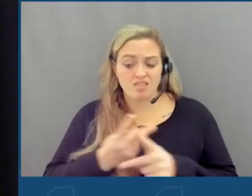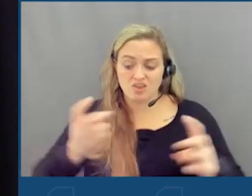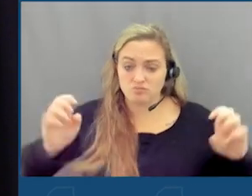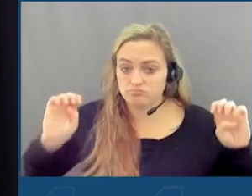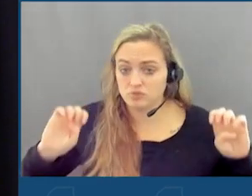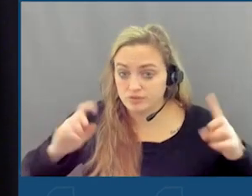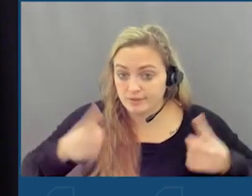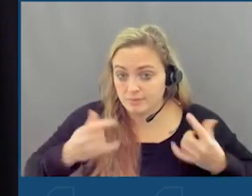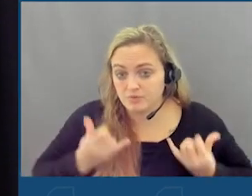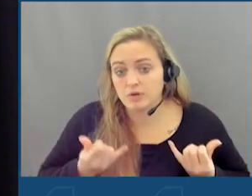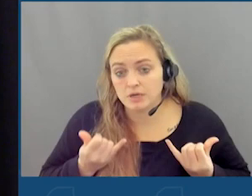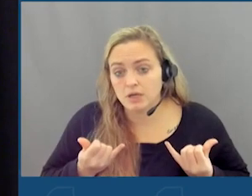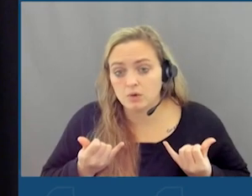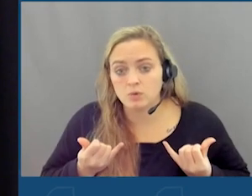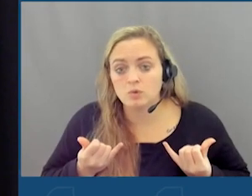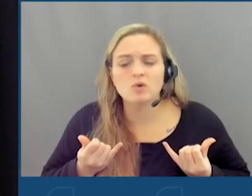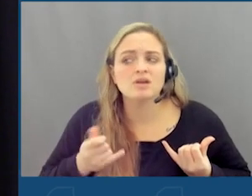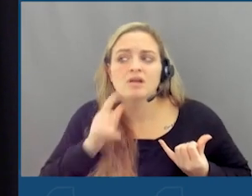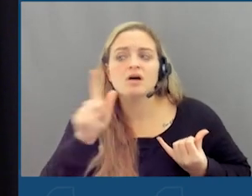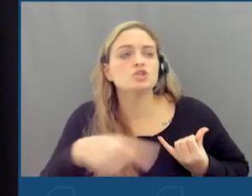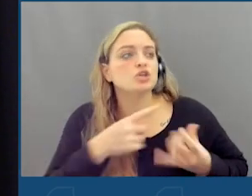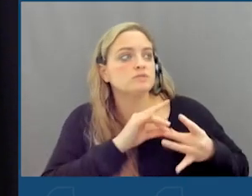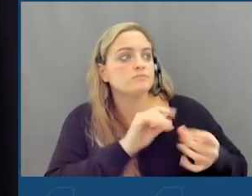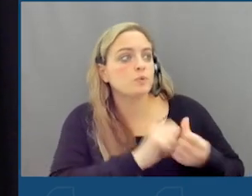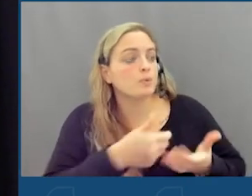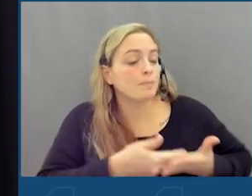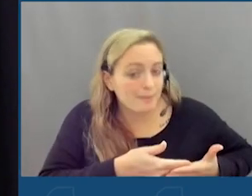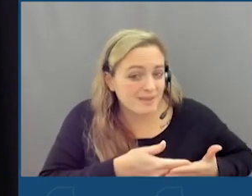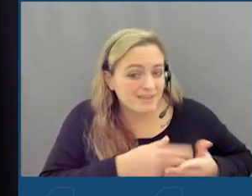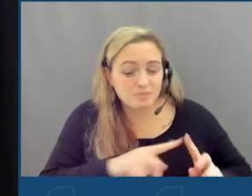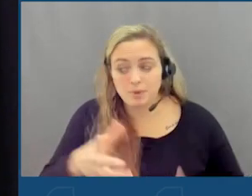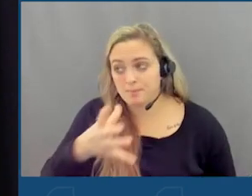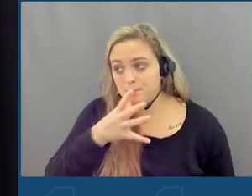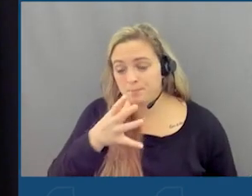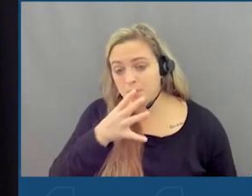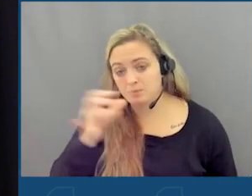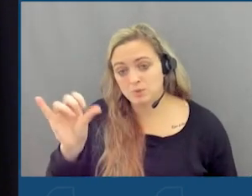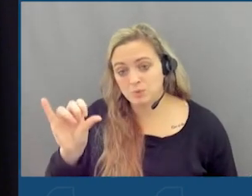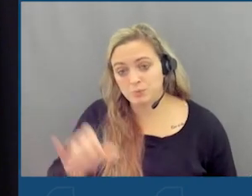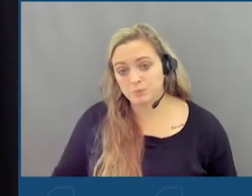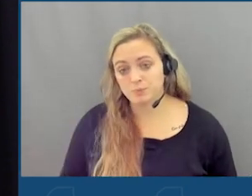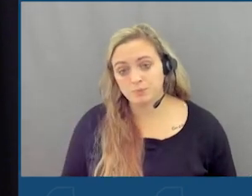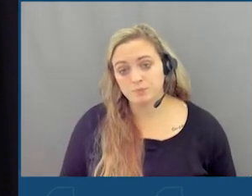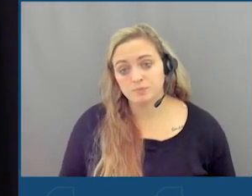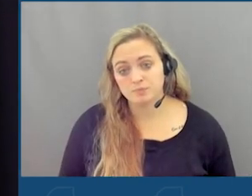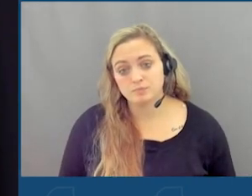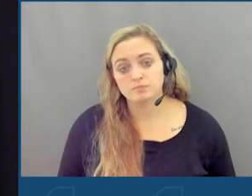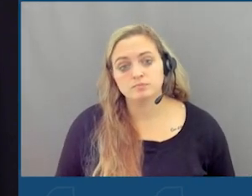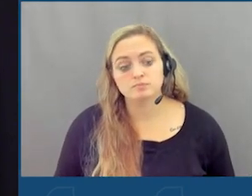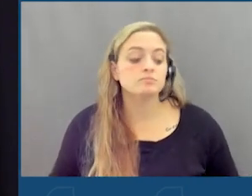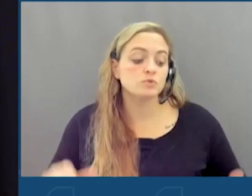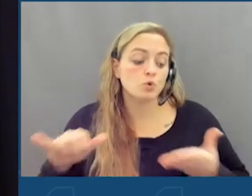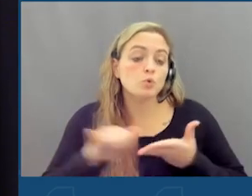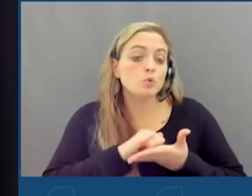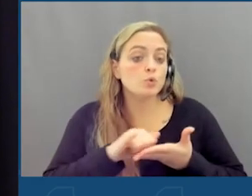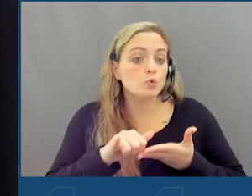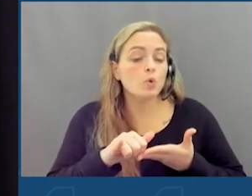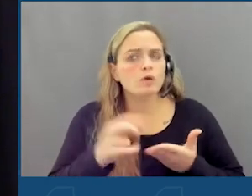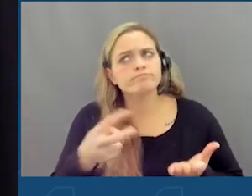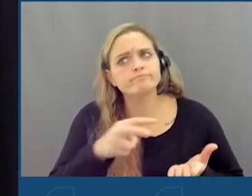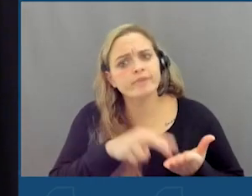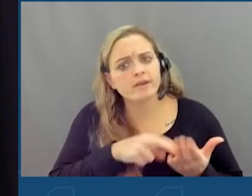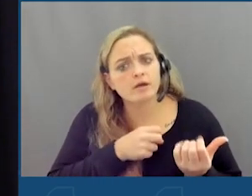hands, and not just when it comes to the babies, but their moms as well. And New York must stand up and be a